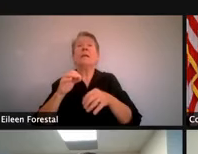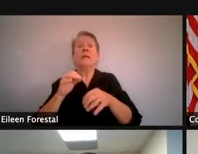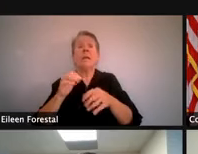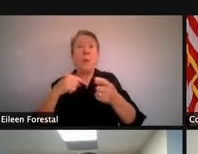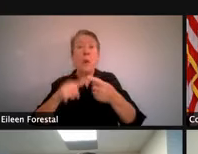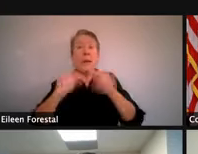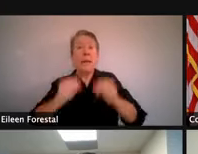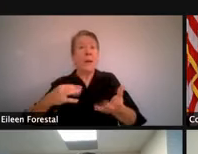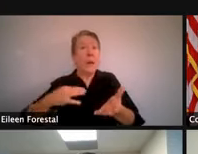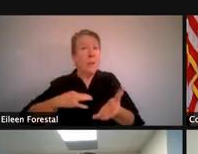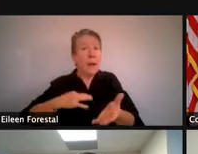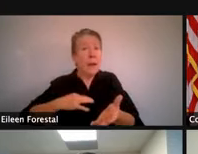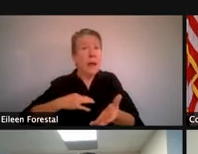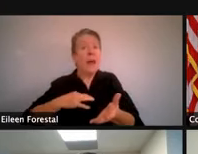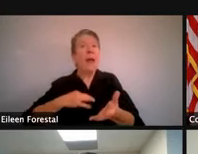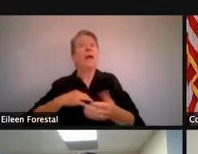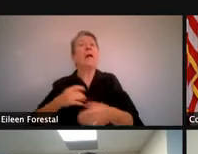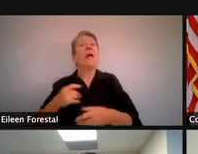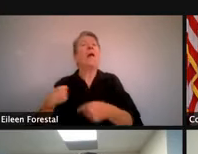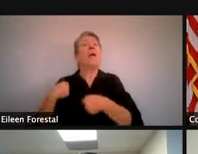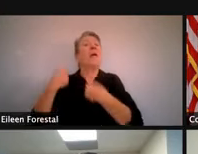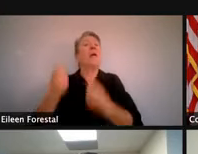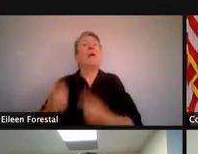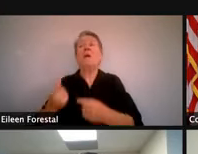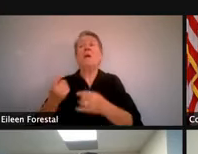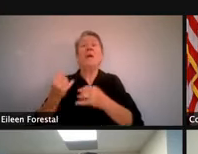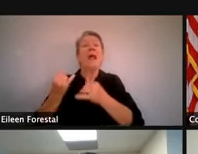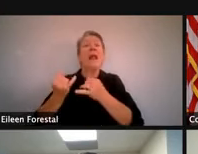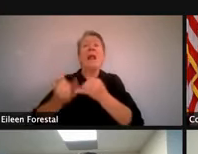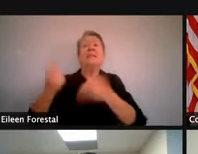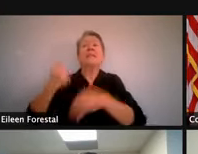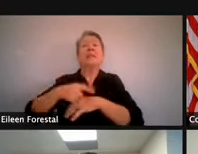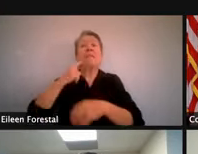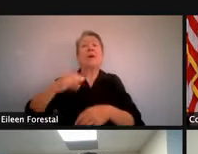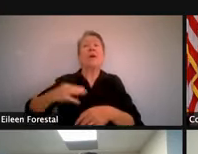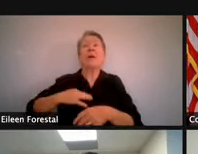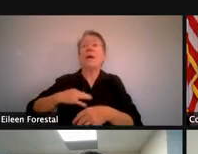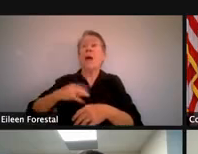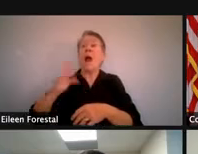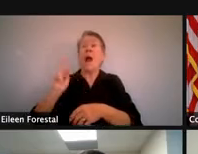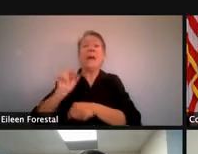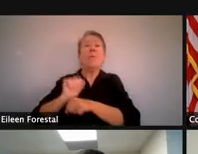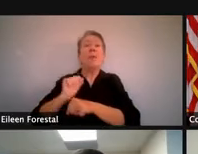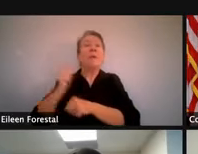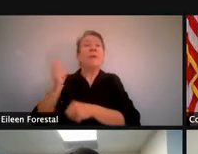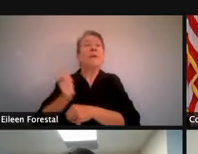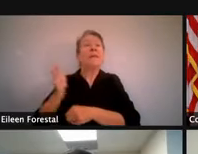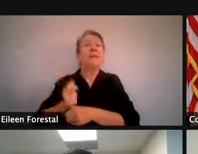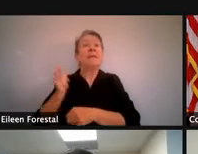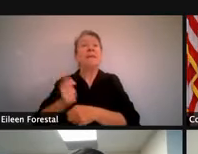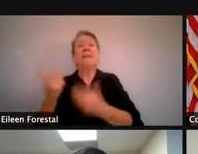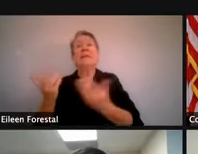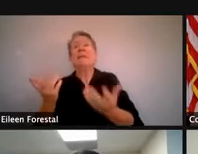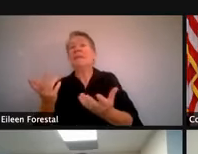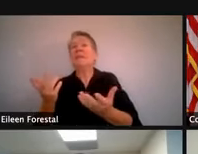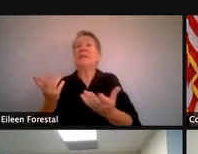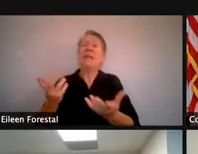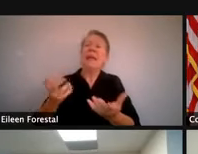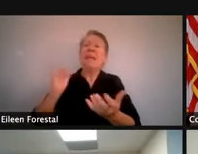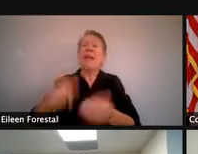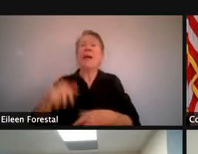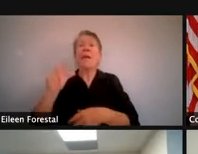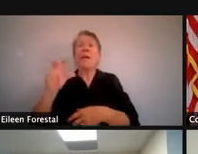benefits that come from the federal government. I'm not making light of trying to track down the $300 for every person we can. Every penny of that matters. And I